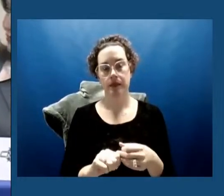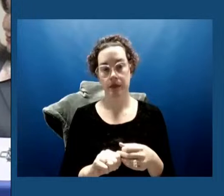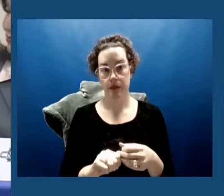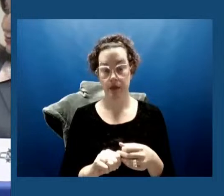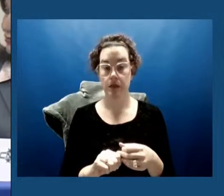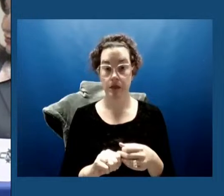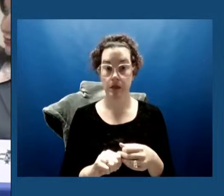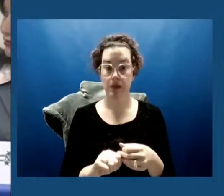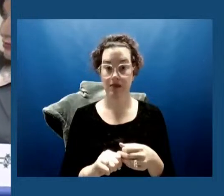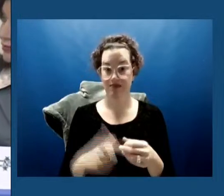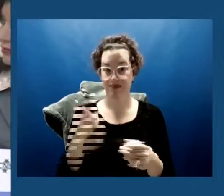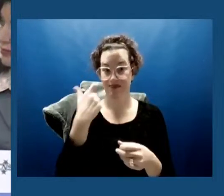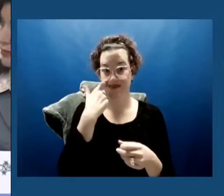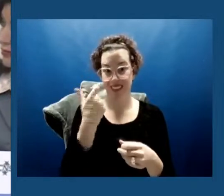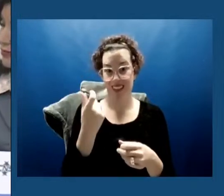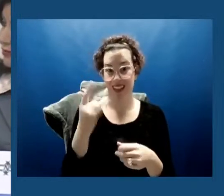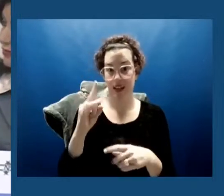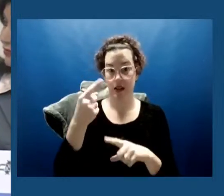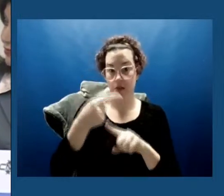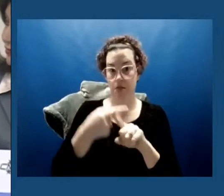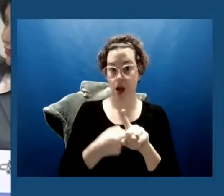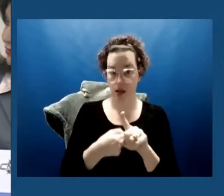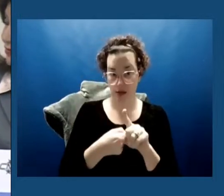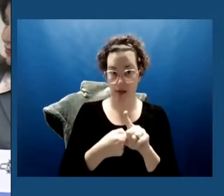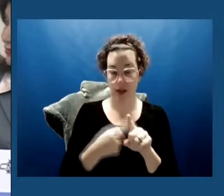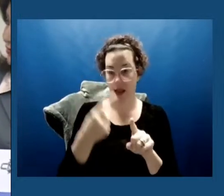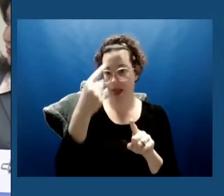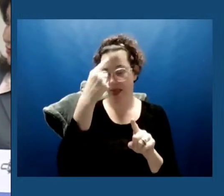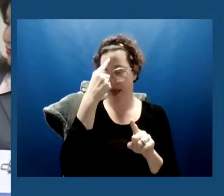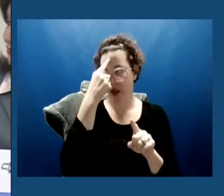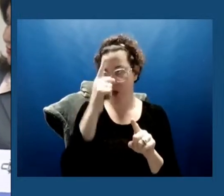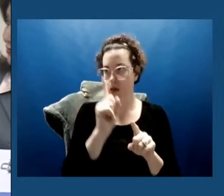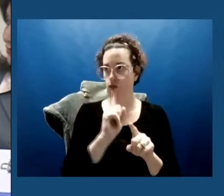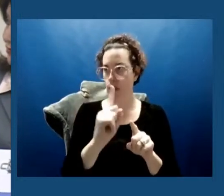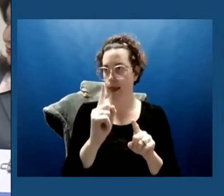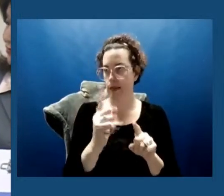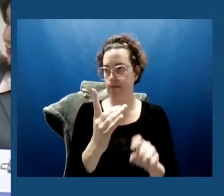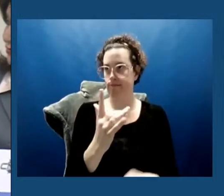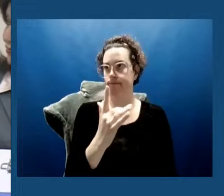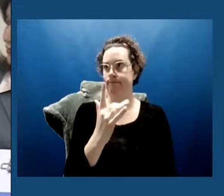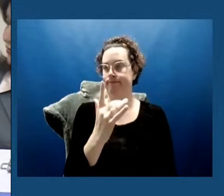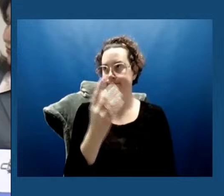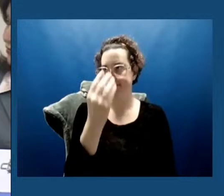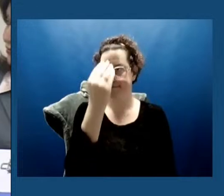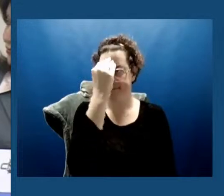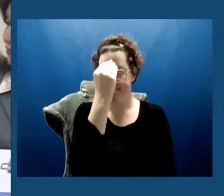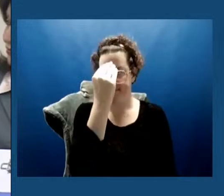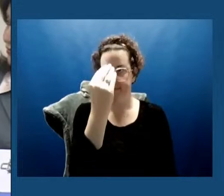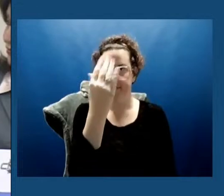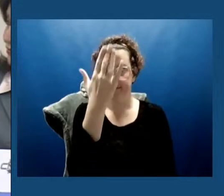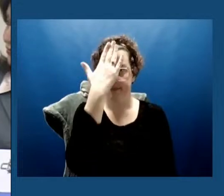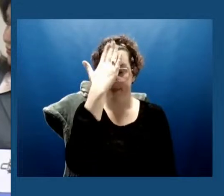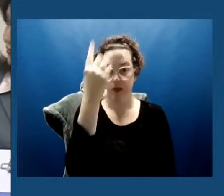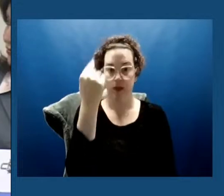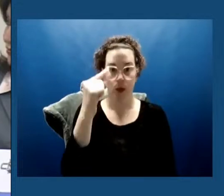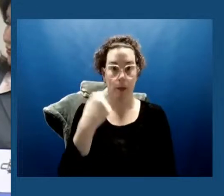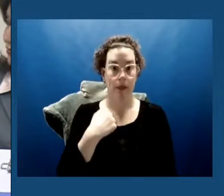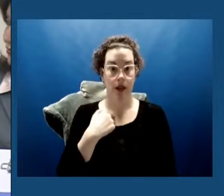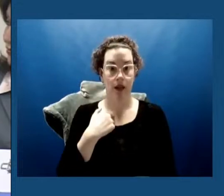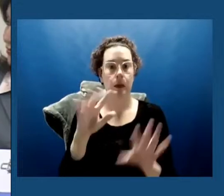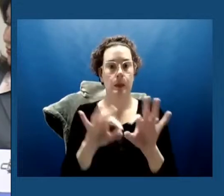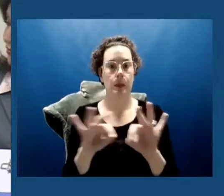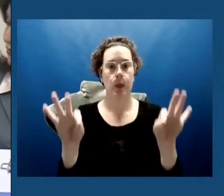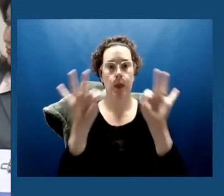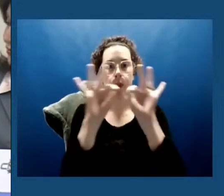Over the last 18 months, I think the biggest learning for me is the importance of partnerships.